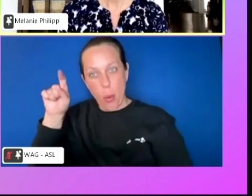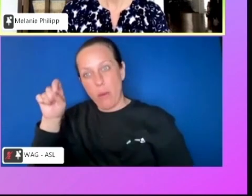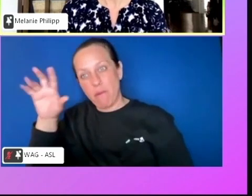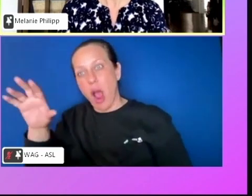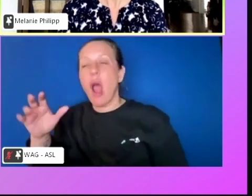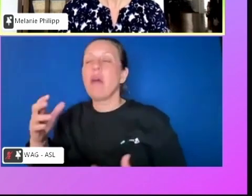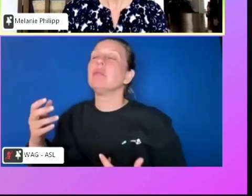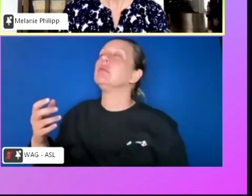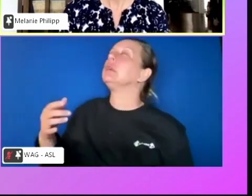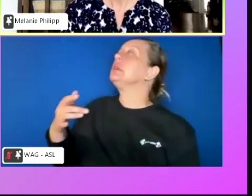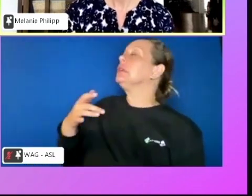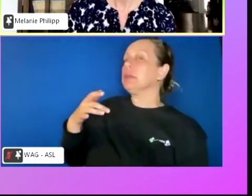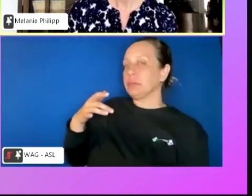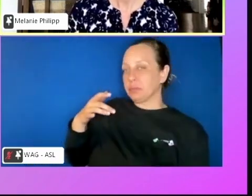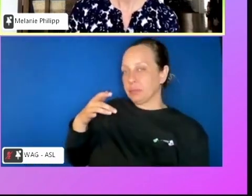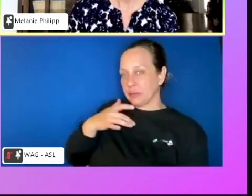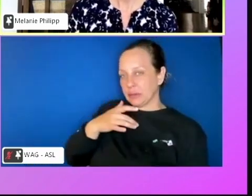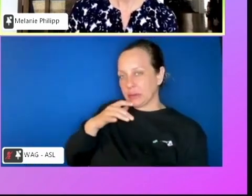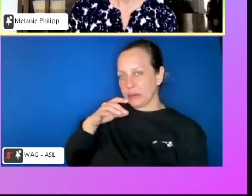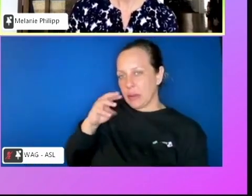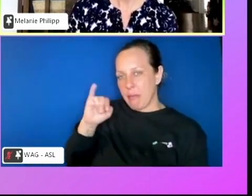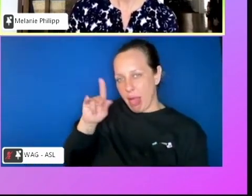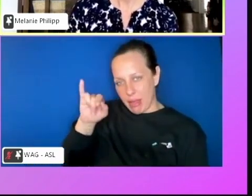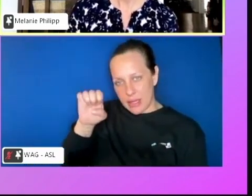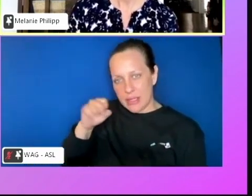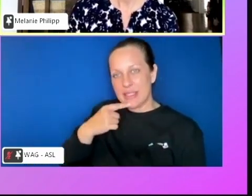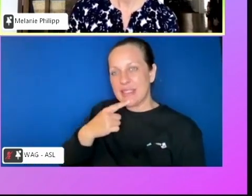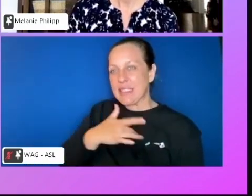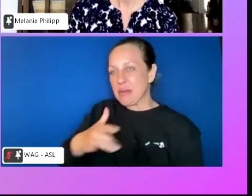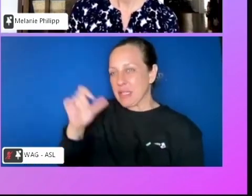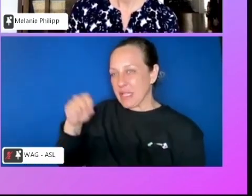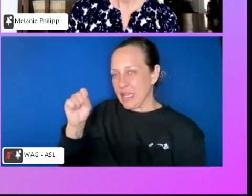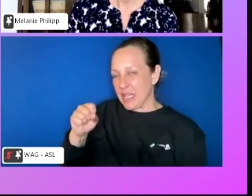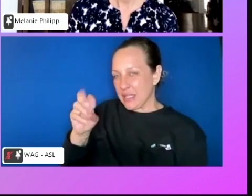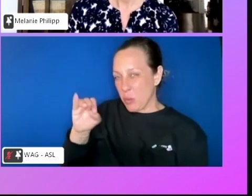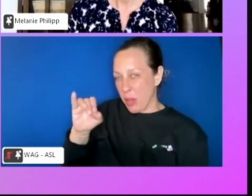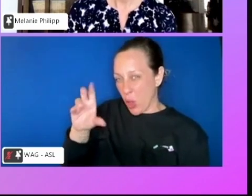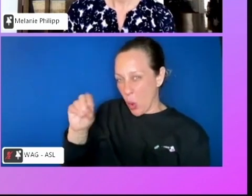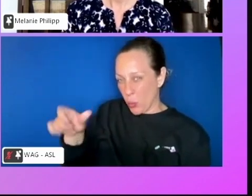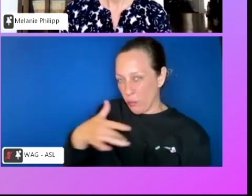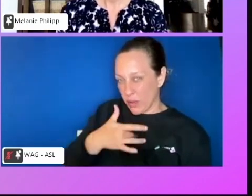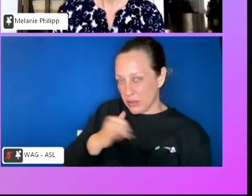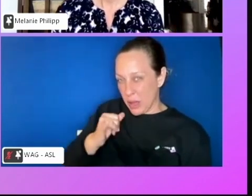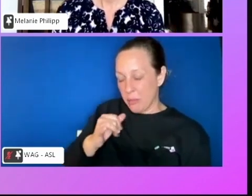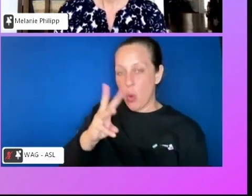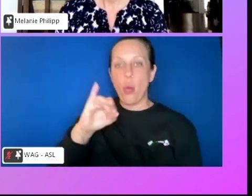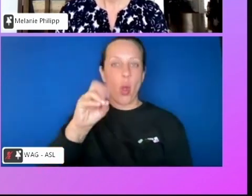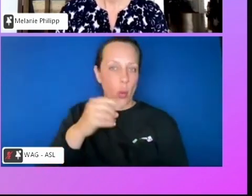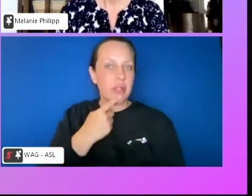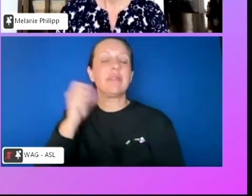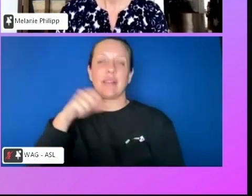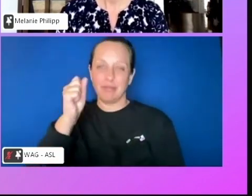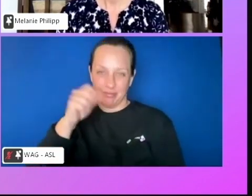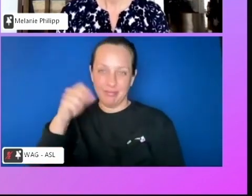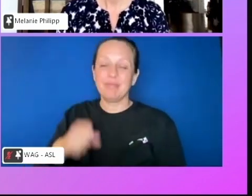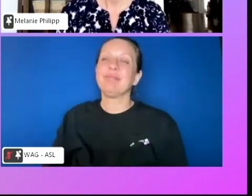Typically, yes. Wilco, do you agree with that? I think so, yes. That's yes, been in play. Could. Yeah. It